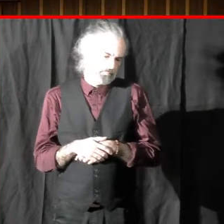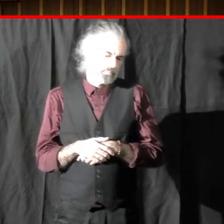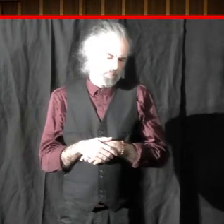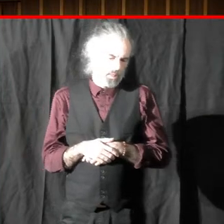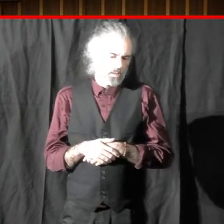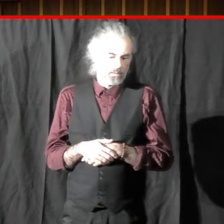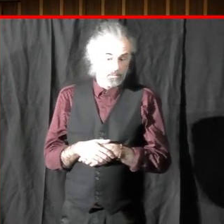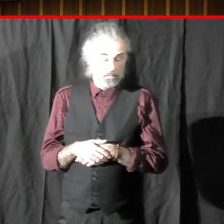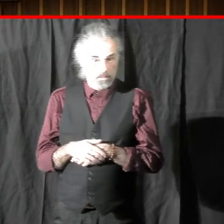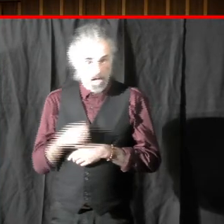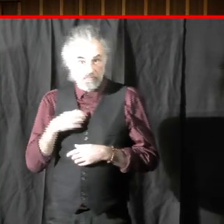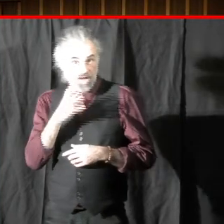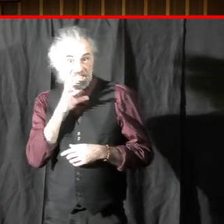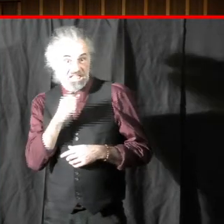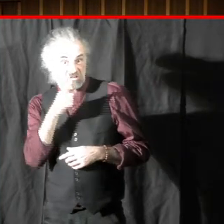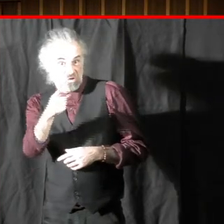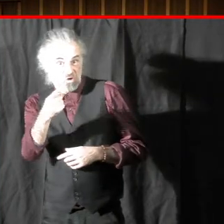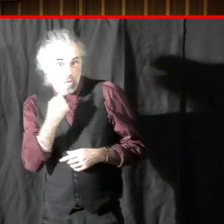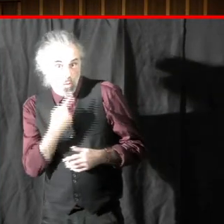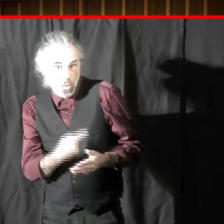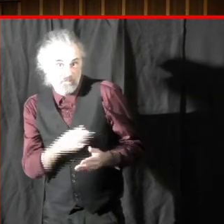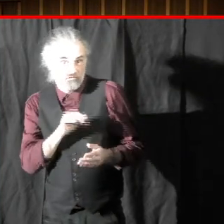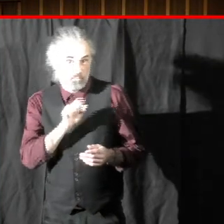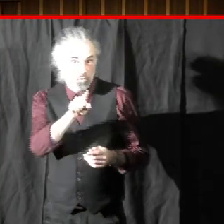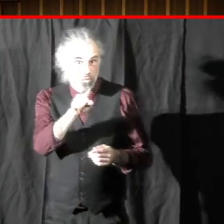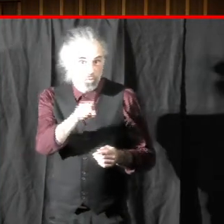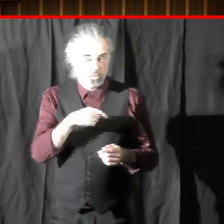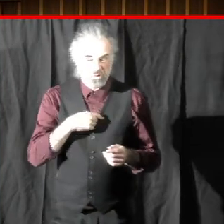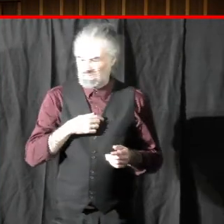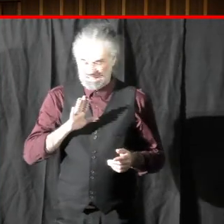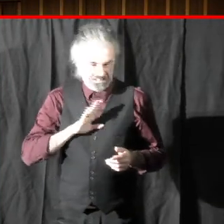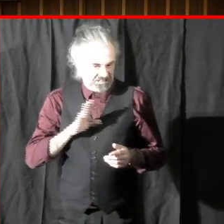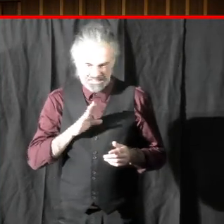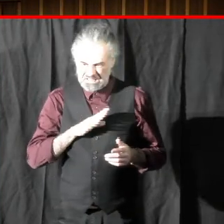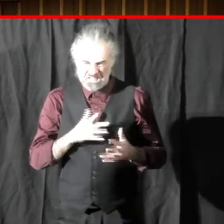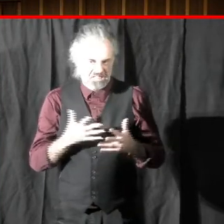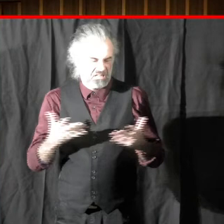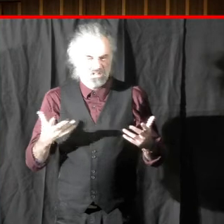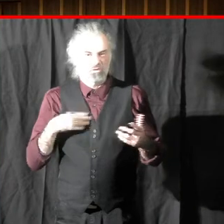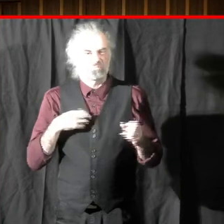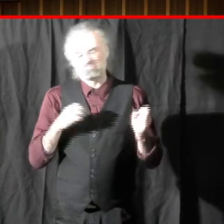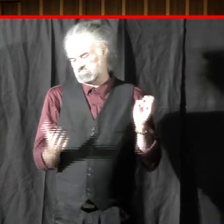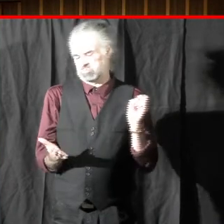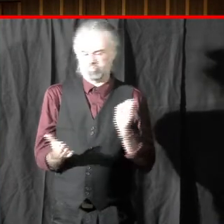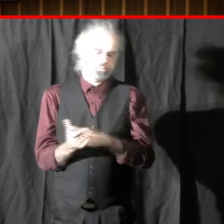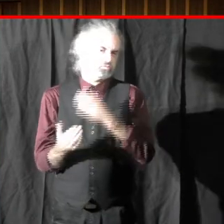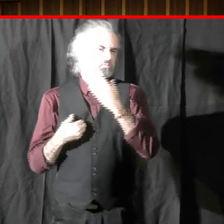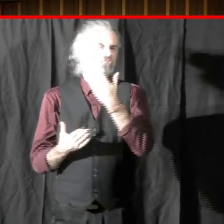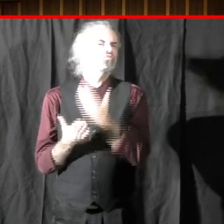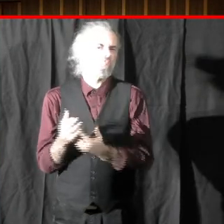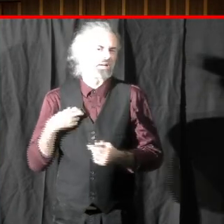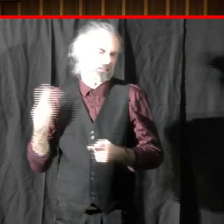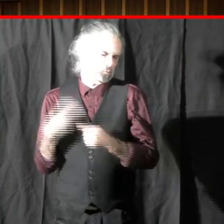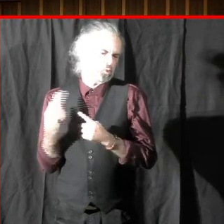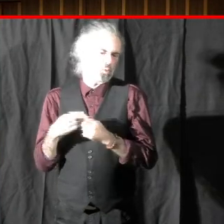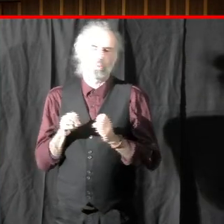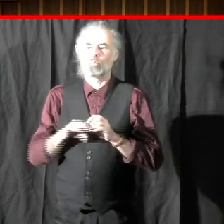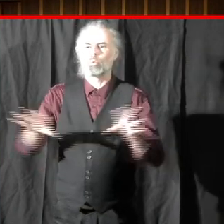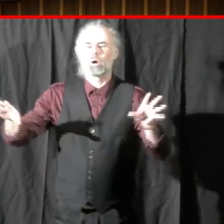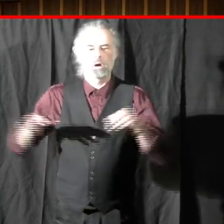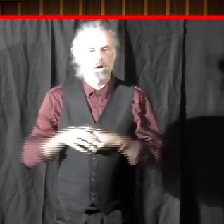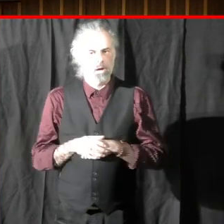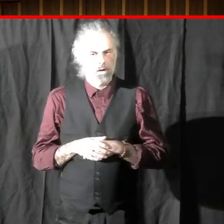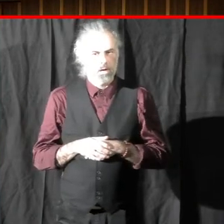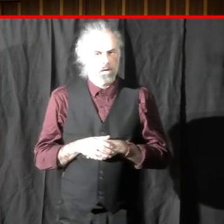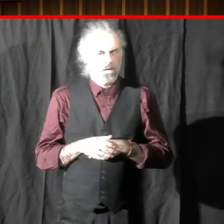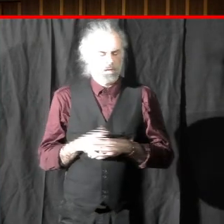If I could grab a quote from you, that would be great as well. I just need a quote so we can kind of run the story out as fast as possible. I'm not comfortable